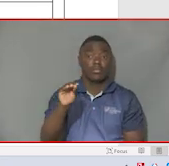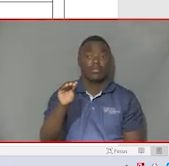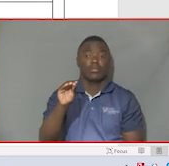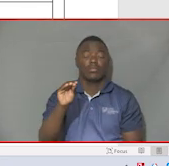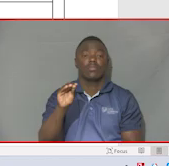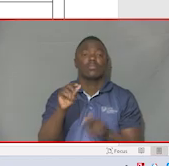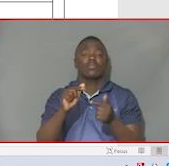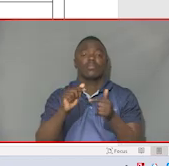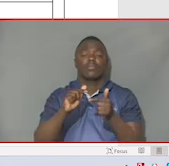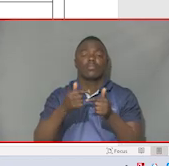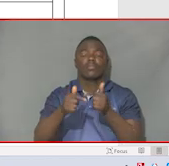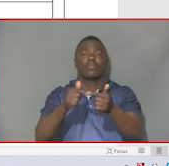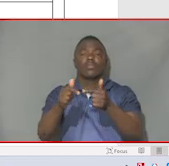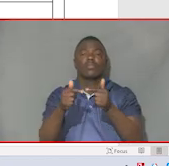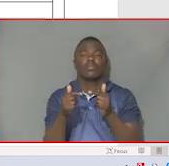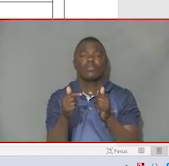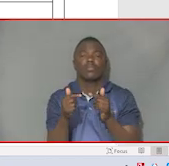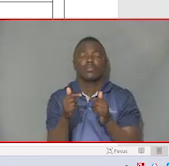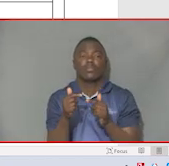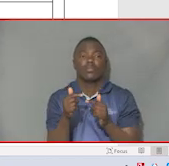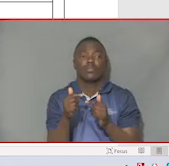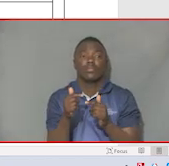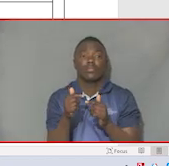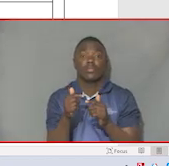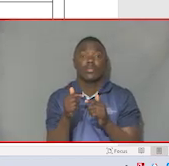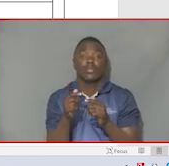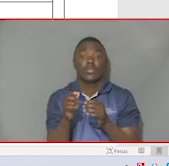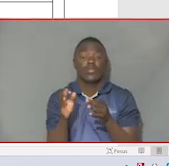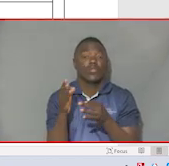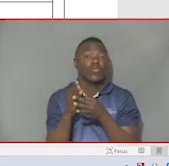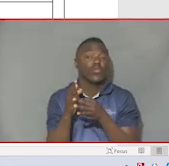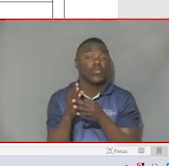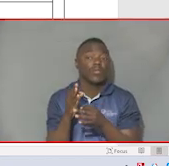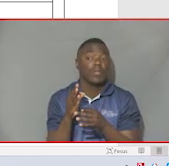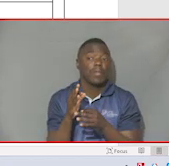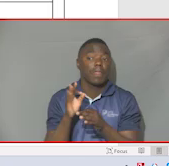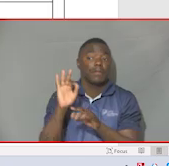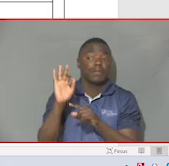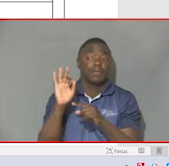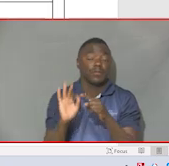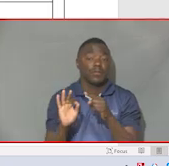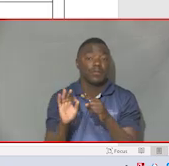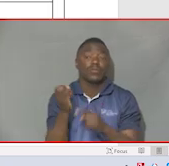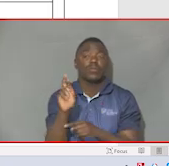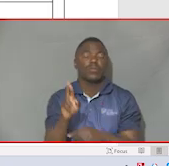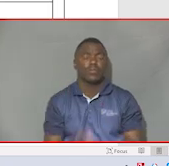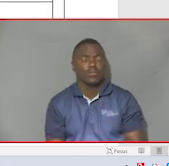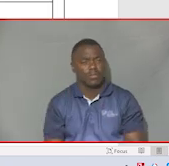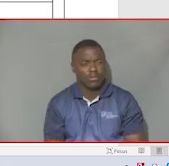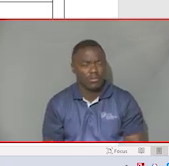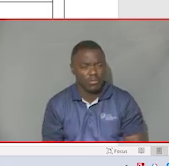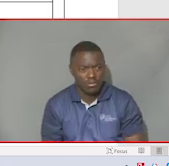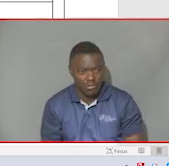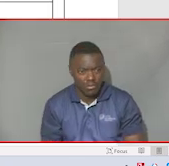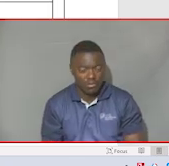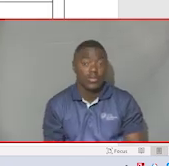pattern. You either get asked what is the formula of the quadratic number pattern, or you will be asked more